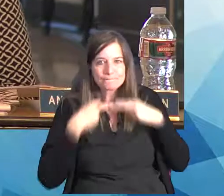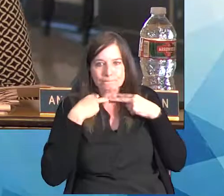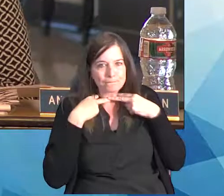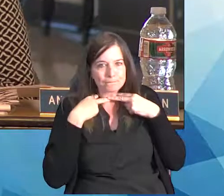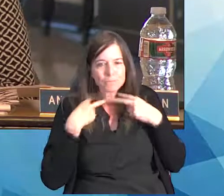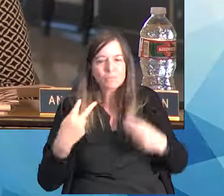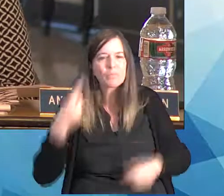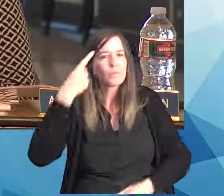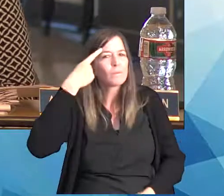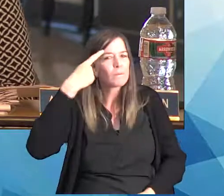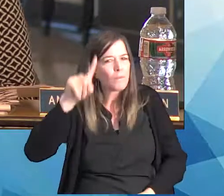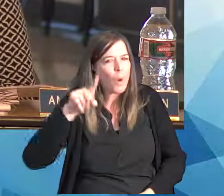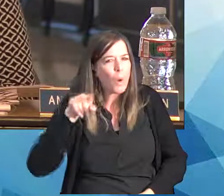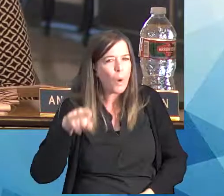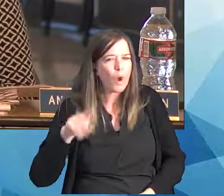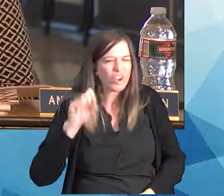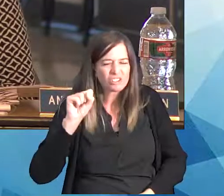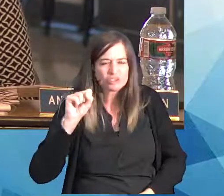for Shayna